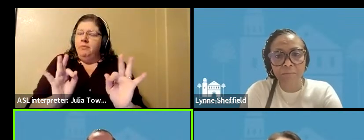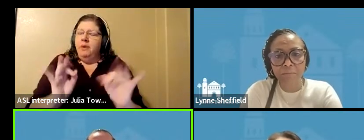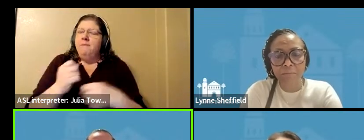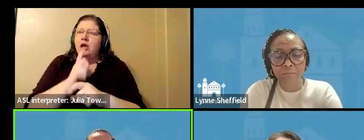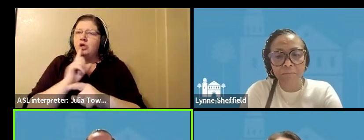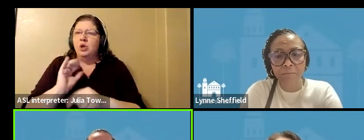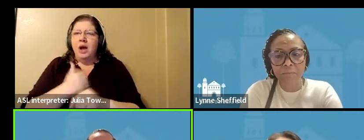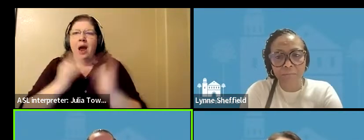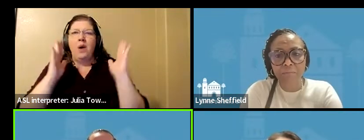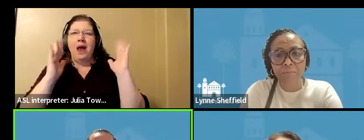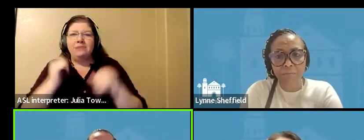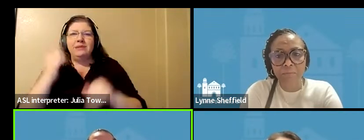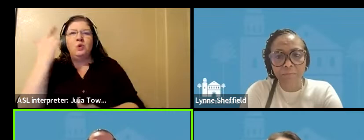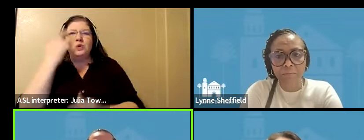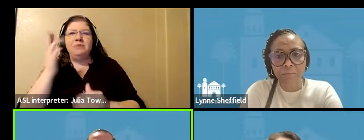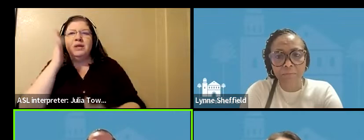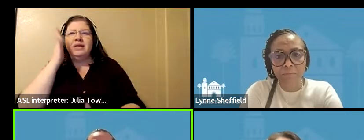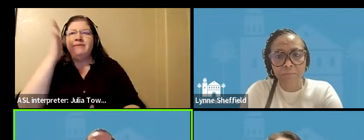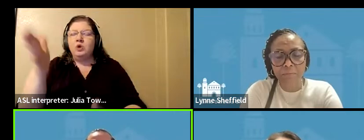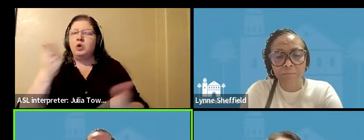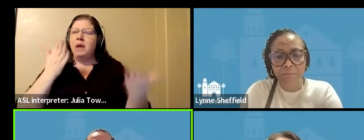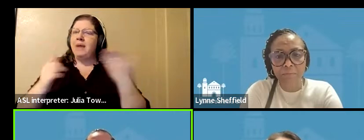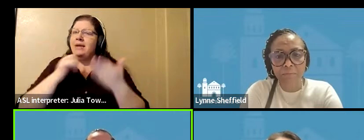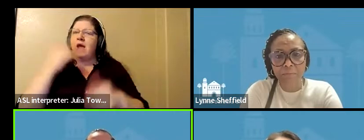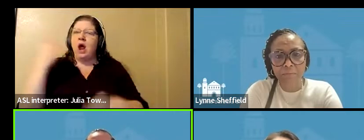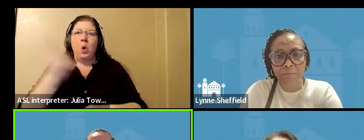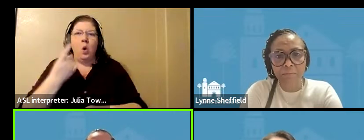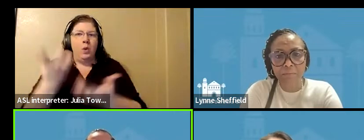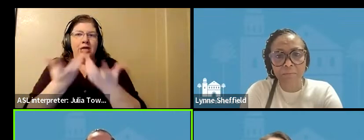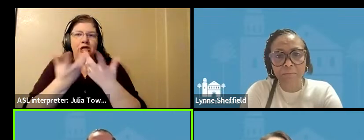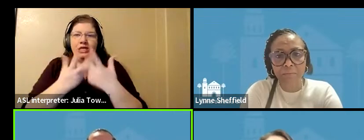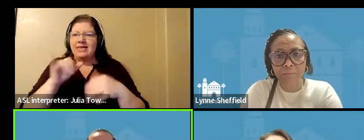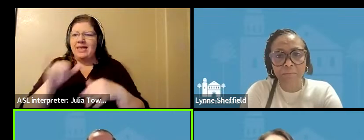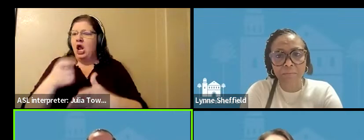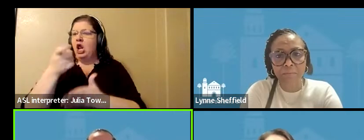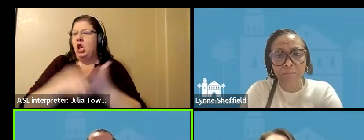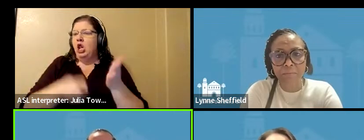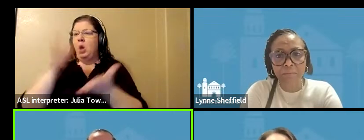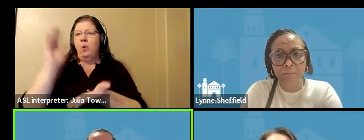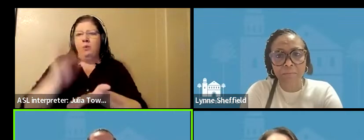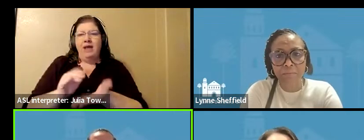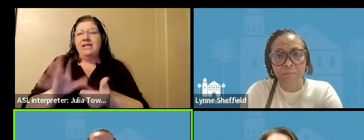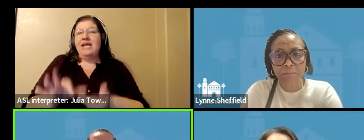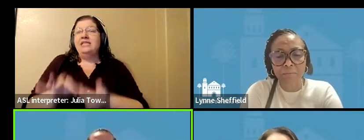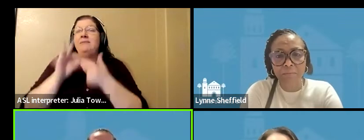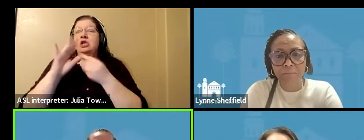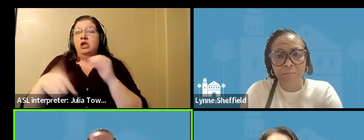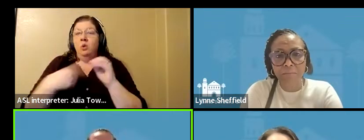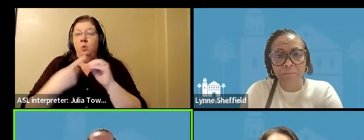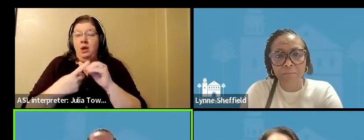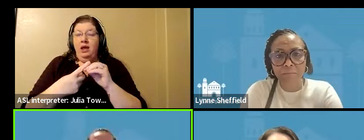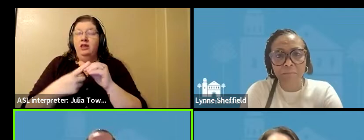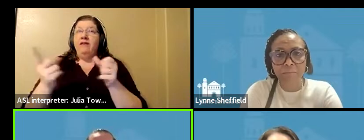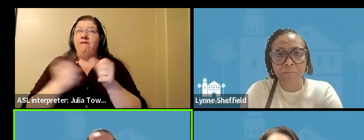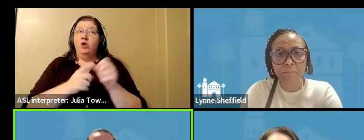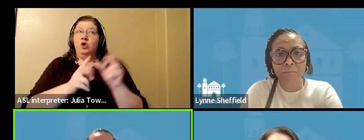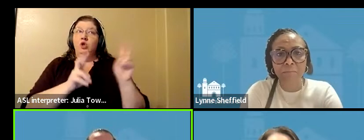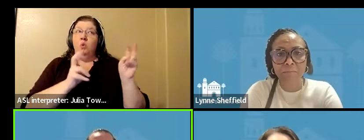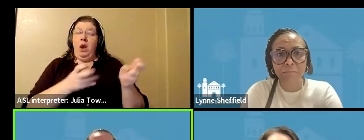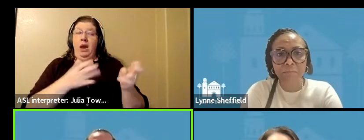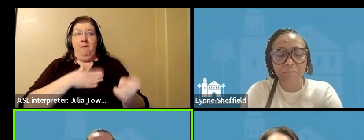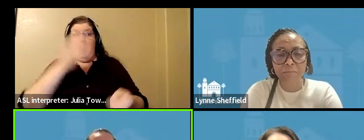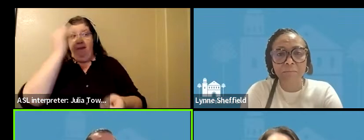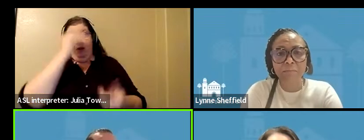are realistic in the future, that it may not always be the case that we can get a lower price, especially when the original quote was, in my opinion,